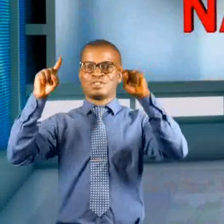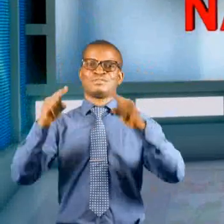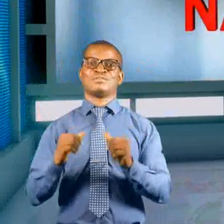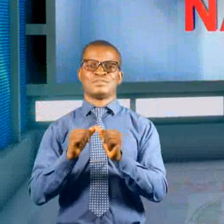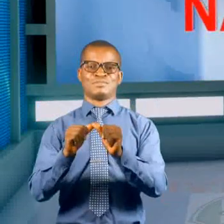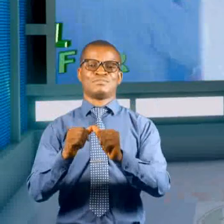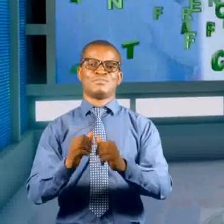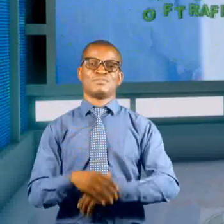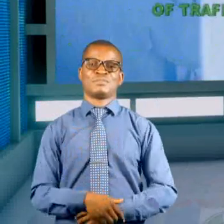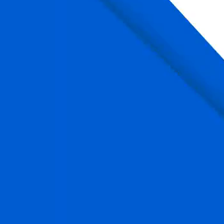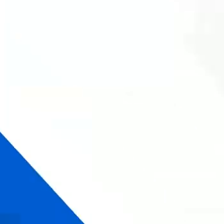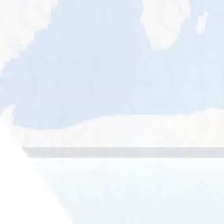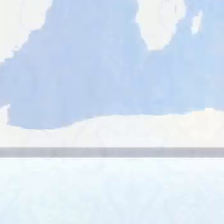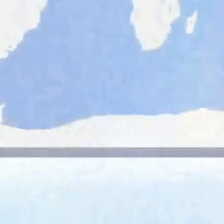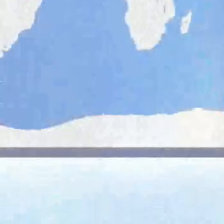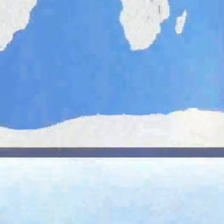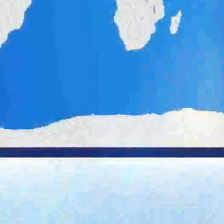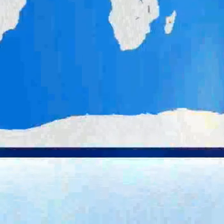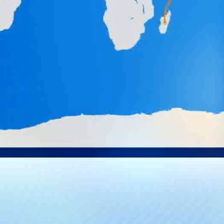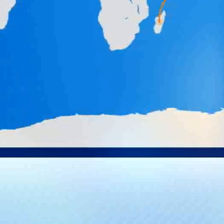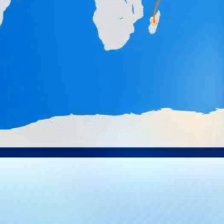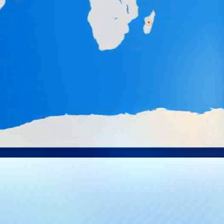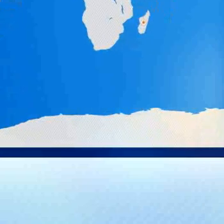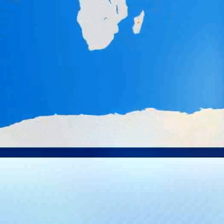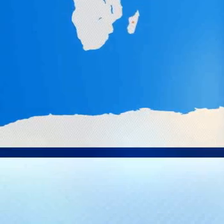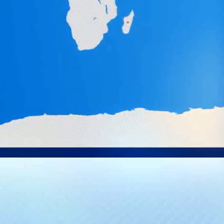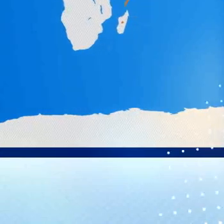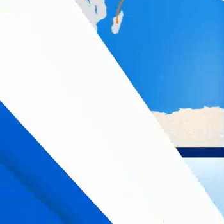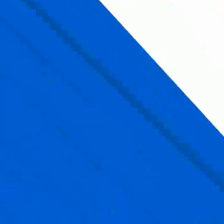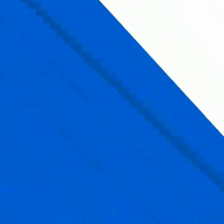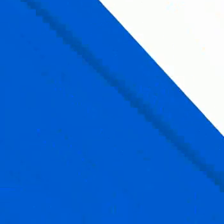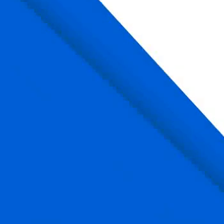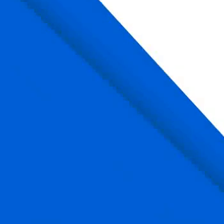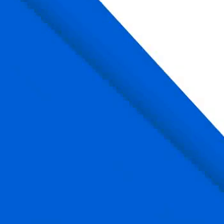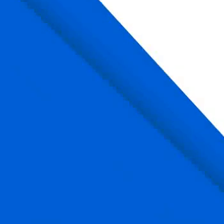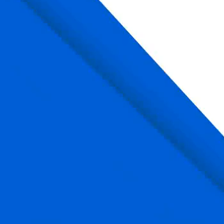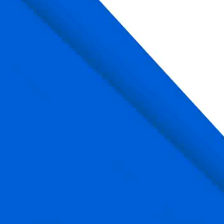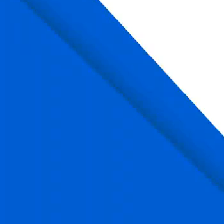is up next. Keep watching.